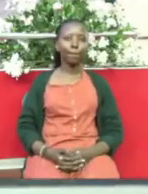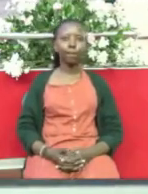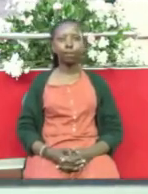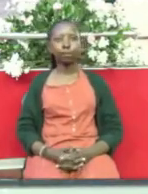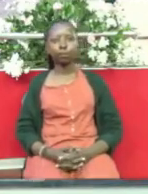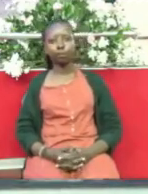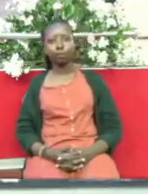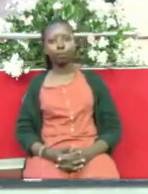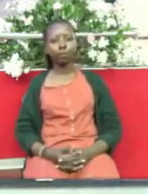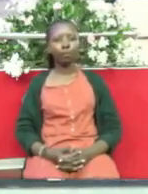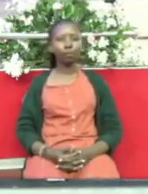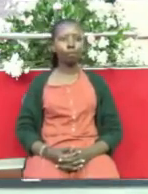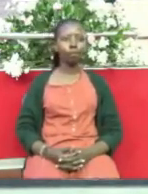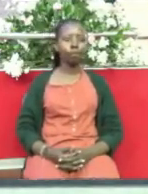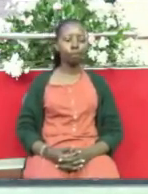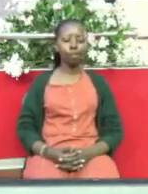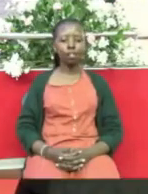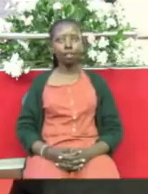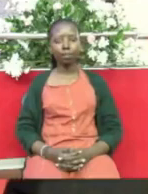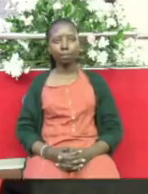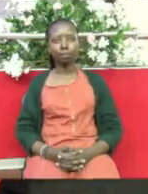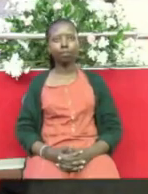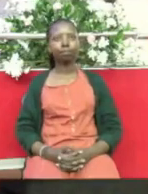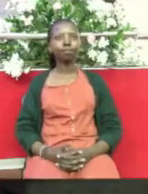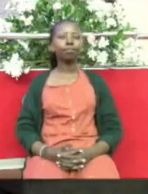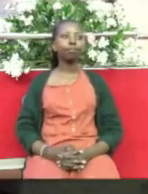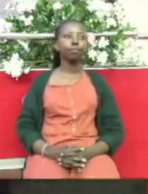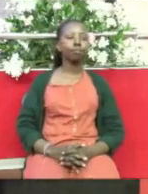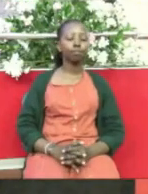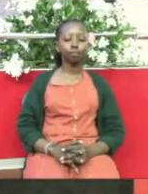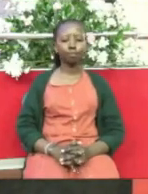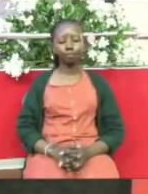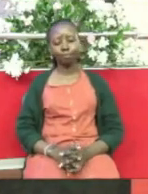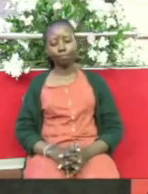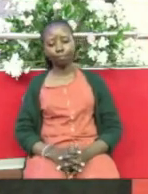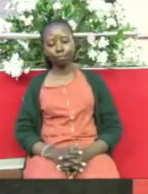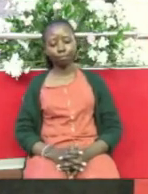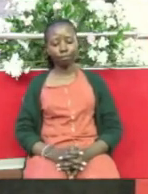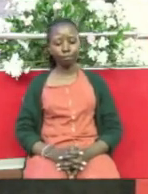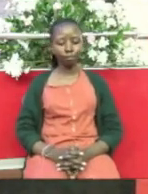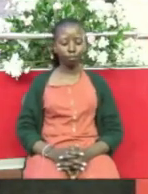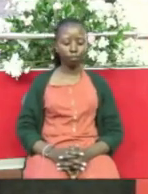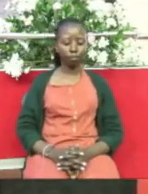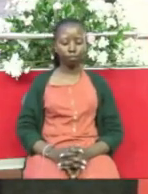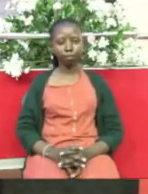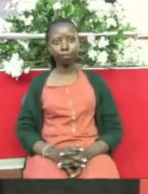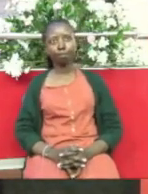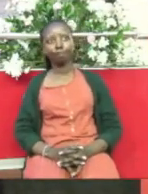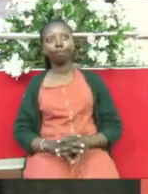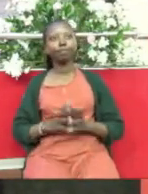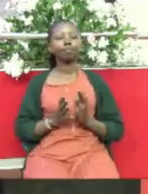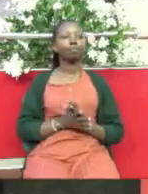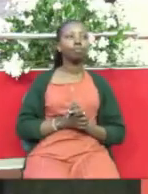the sea in the mighty name of Jesus Christ. Oh yes, this afternoon we declare and